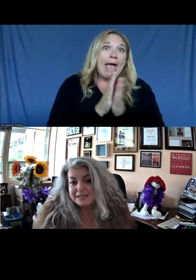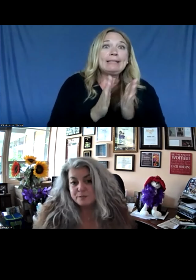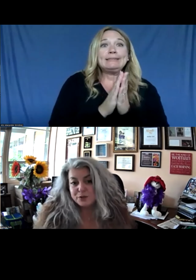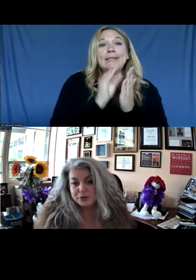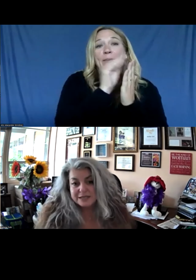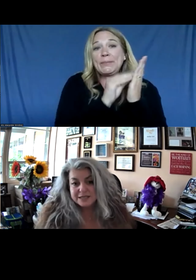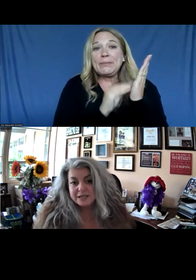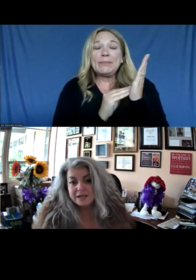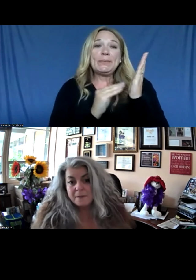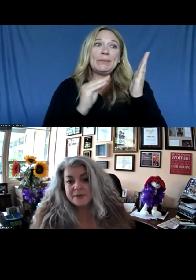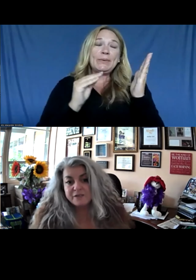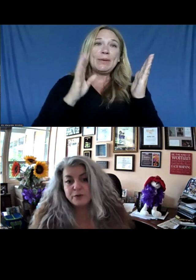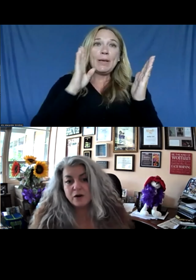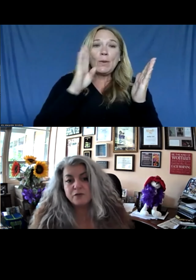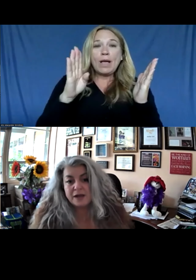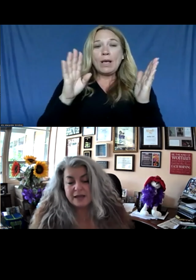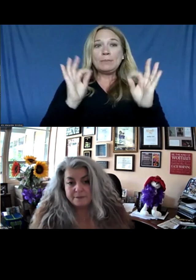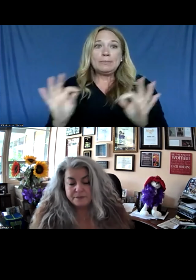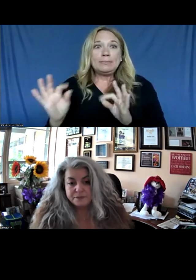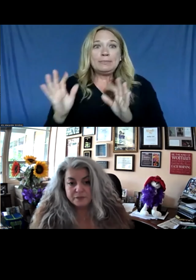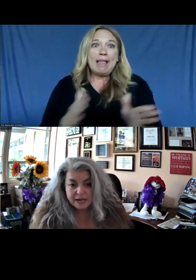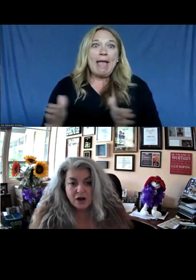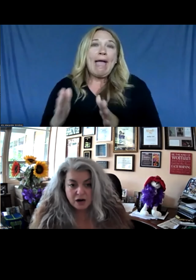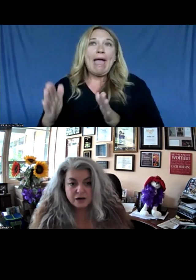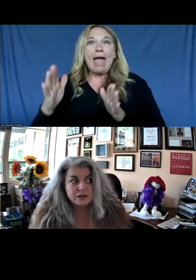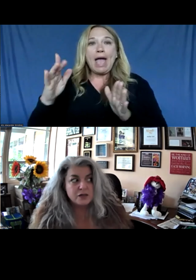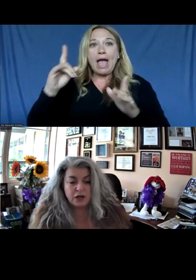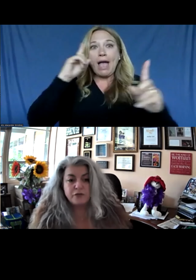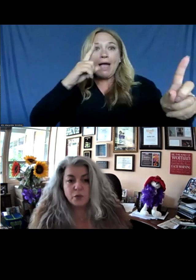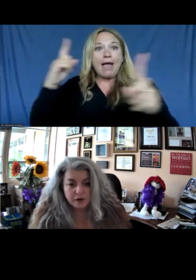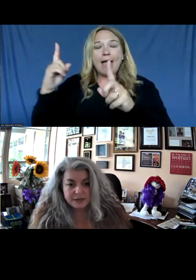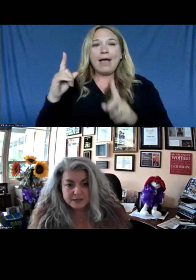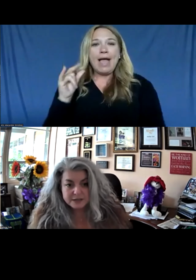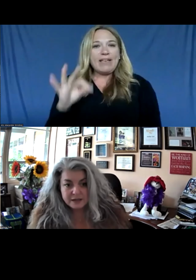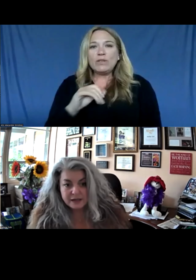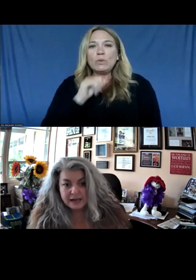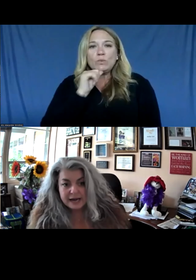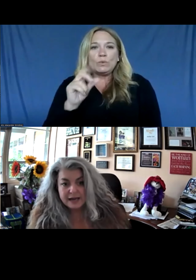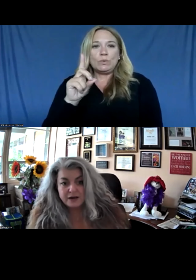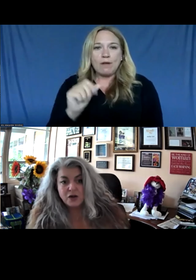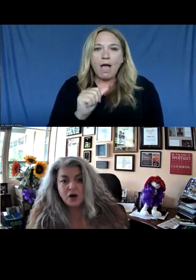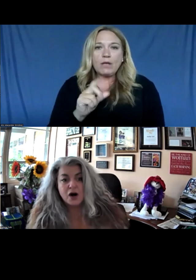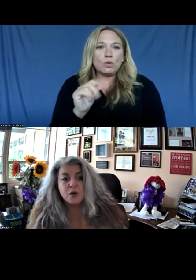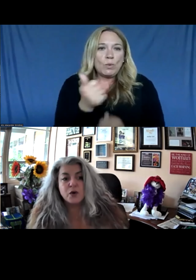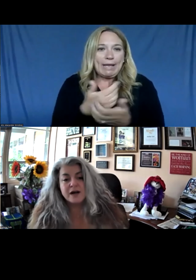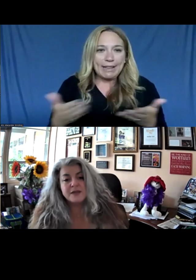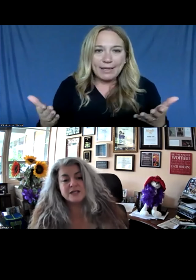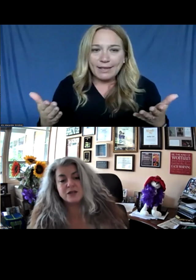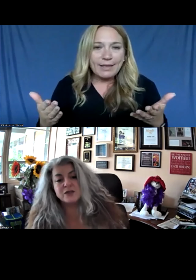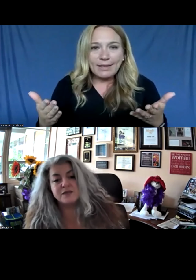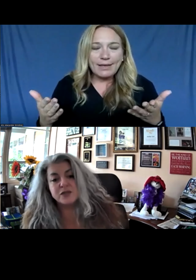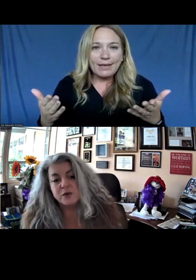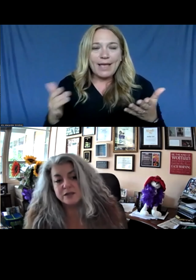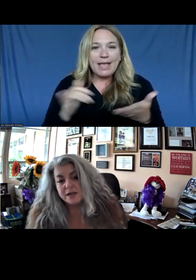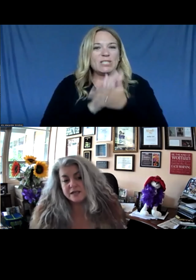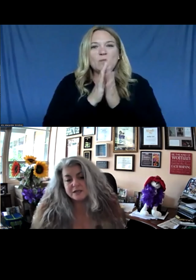wonderful plans and blueprints, but if we don't fund them, they are shelf ornaments. And our work on this,